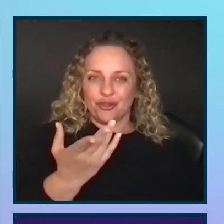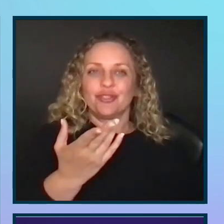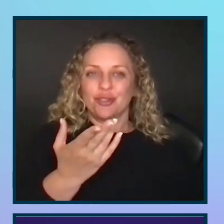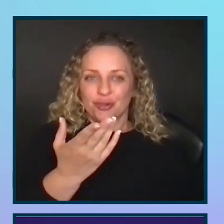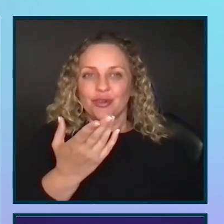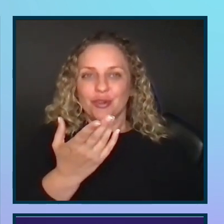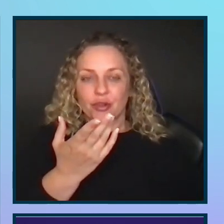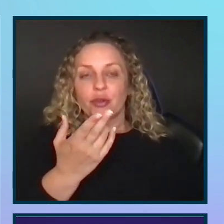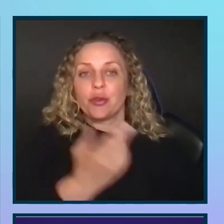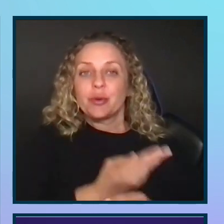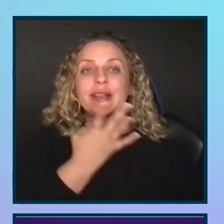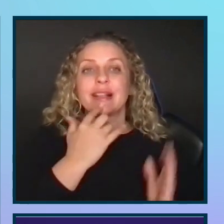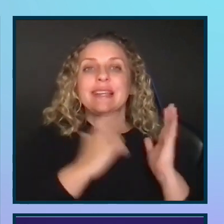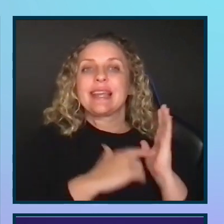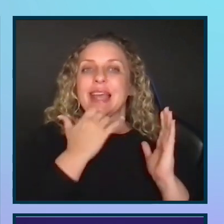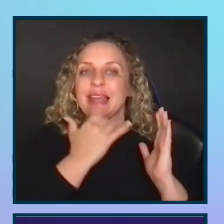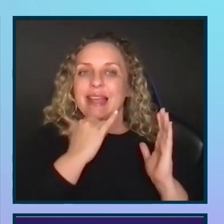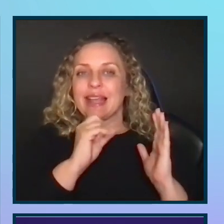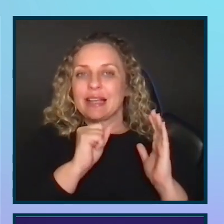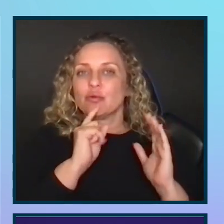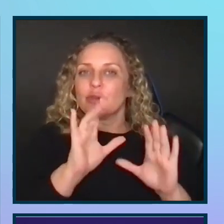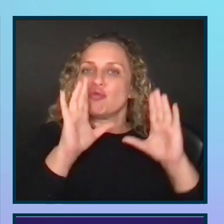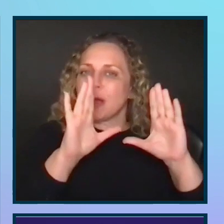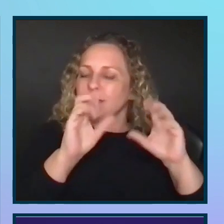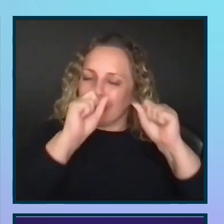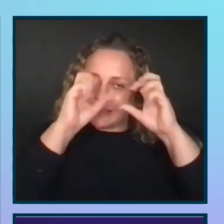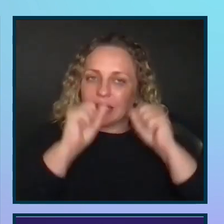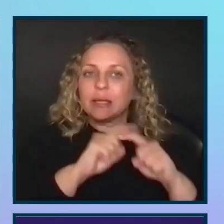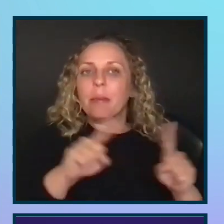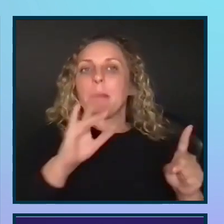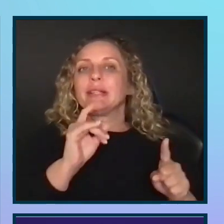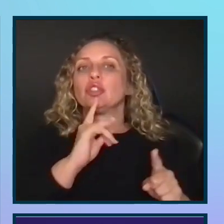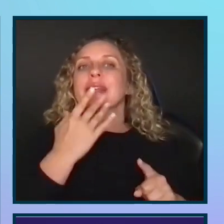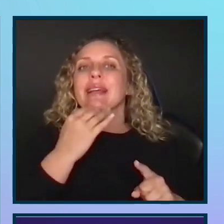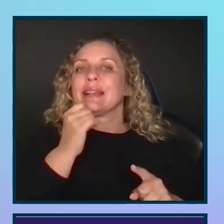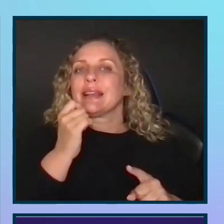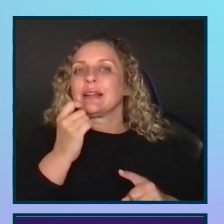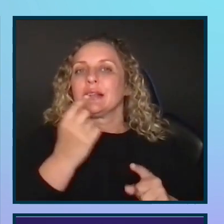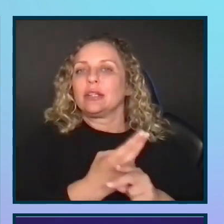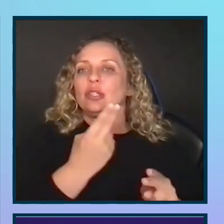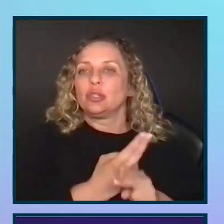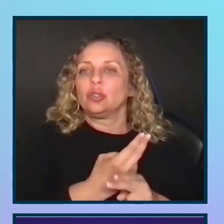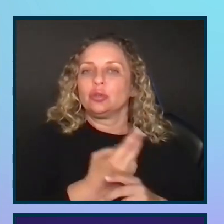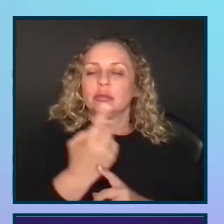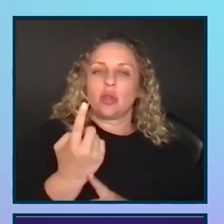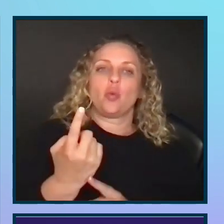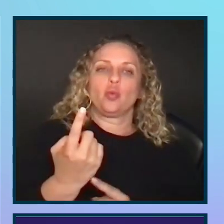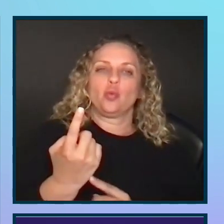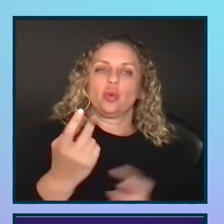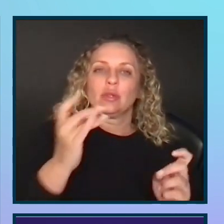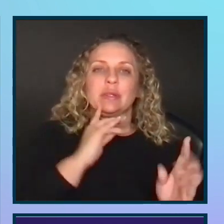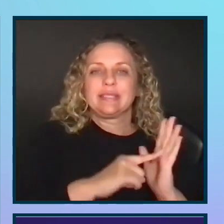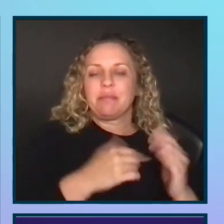So using color to indicate errors is really great. It's fantastic, but be sure that color is not being used alone. So on the example